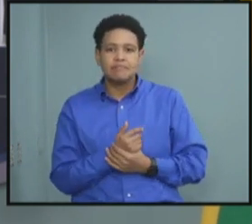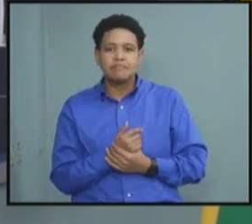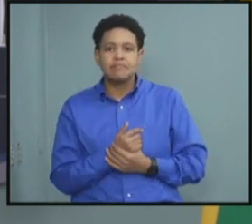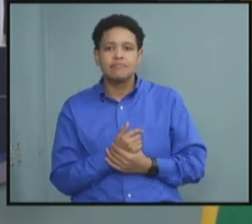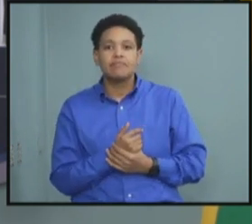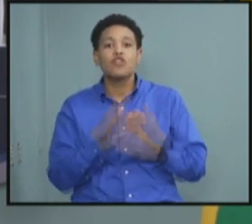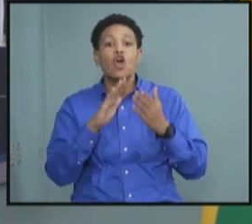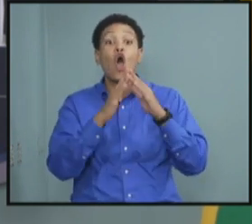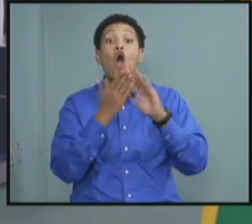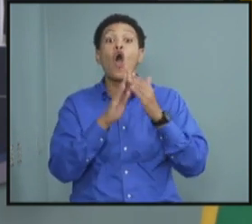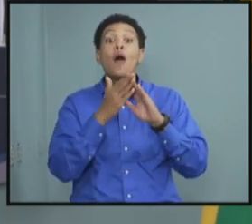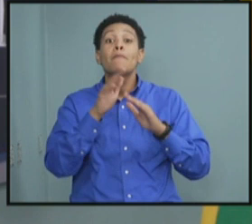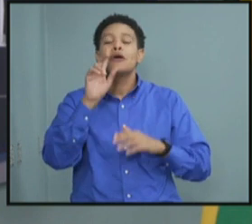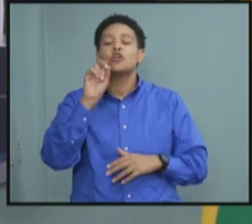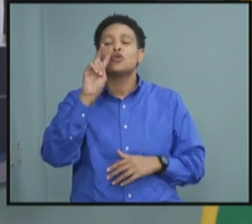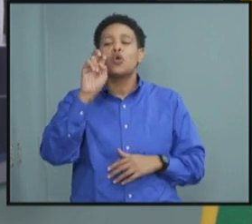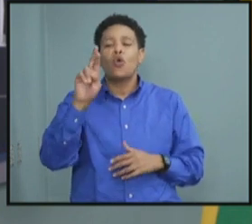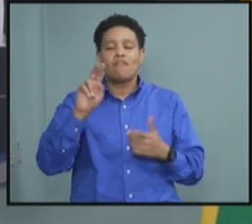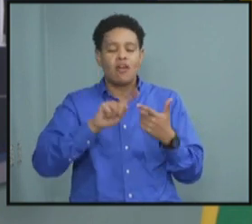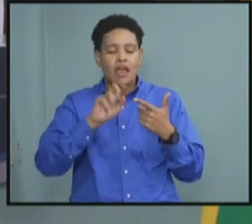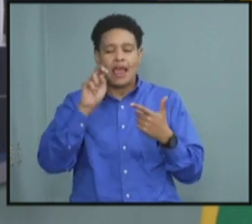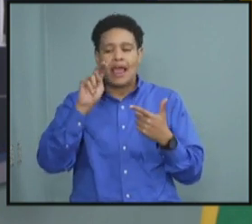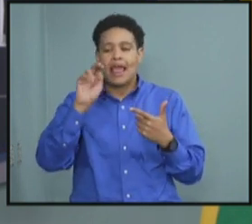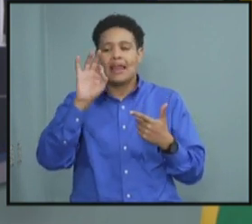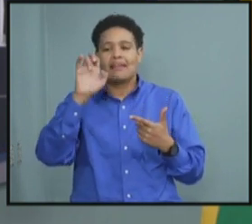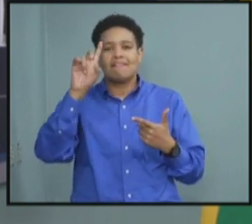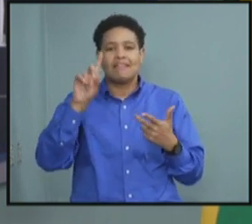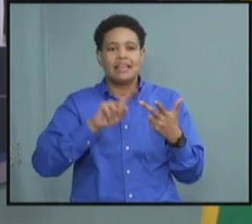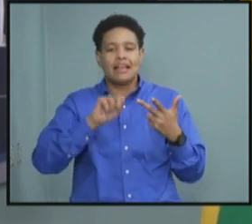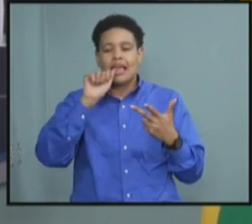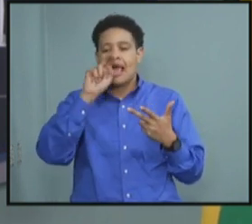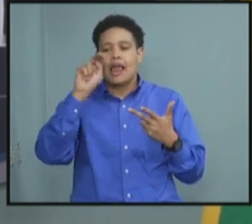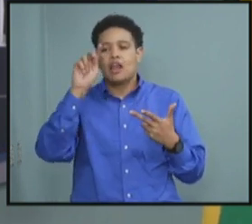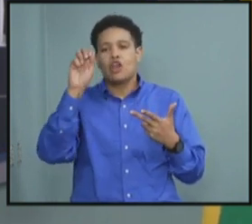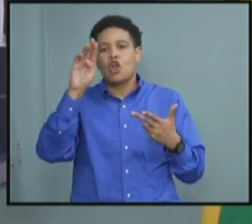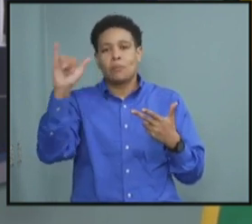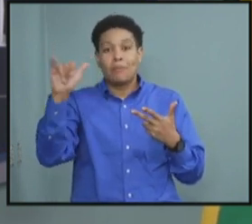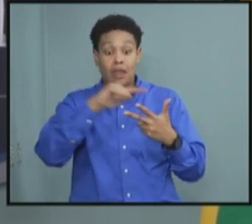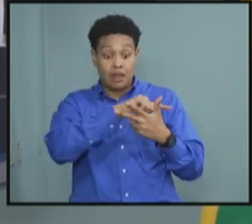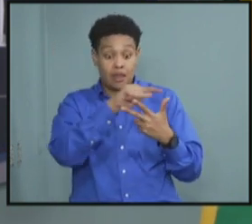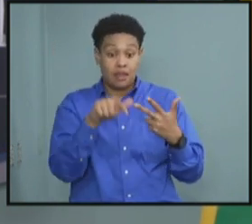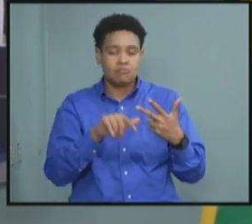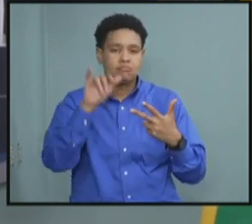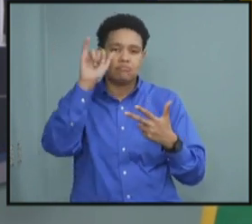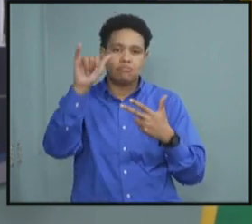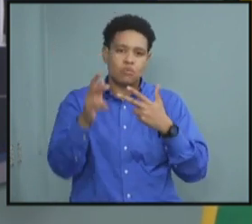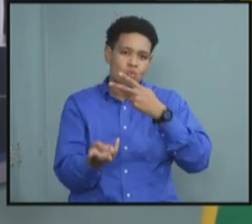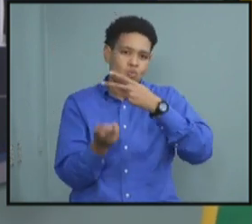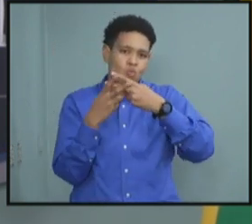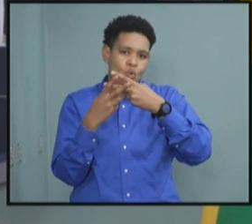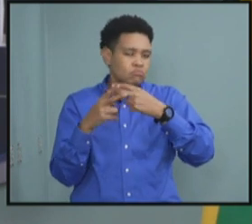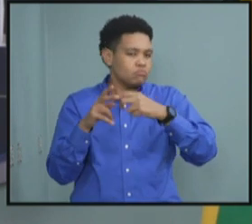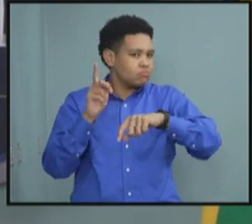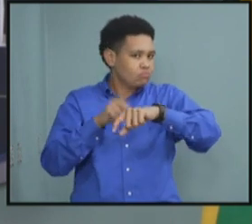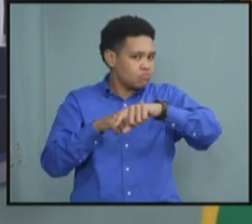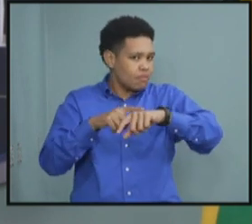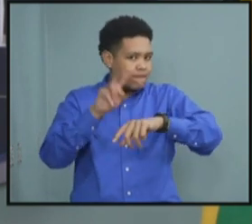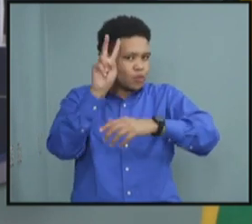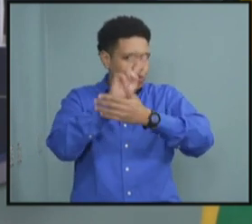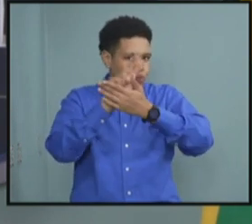The communities of Dover, Enfield, and Anoto Bay were placed under quarantine on May 7th for 2